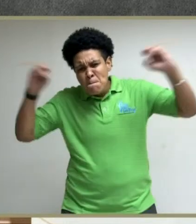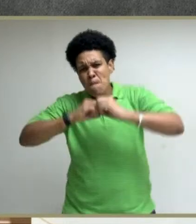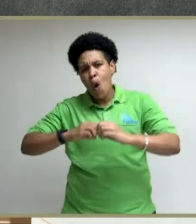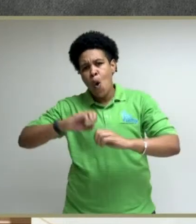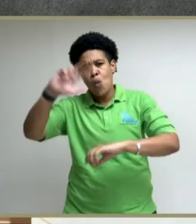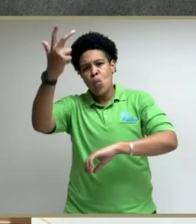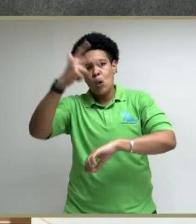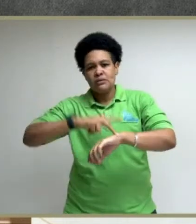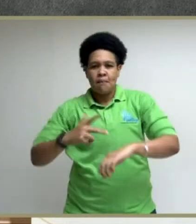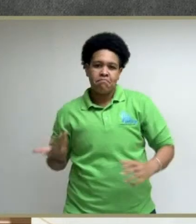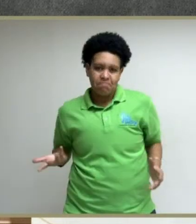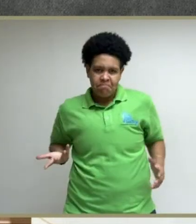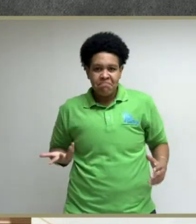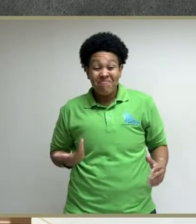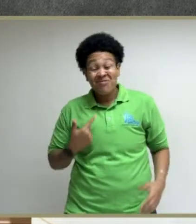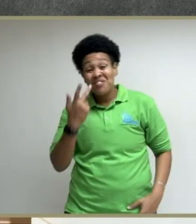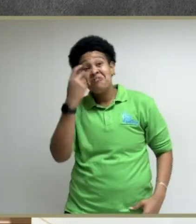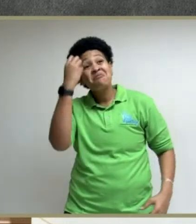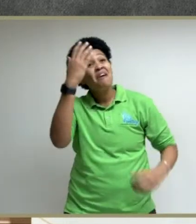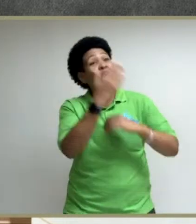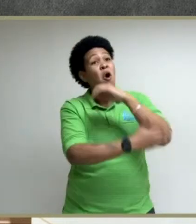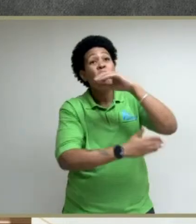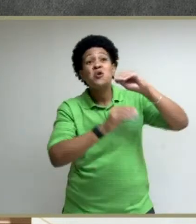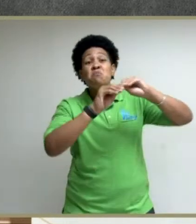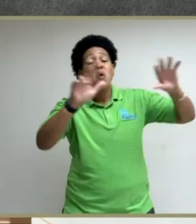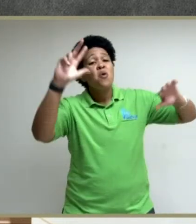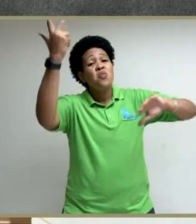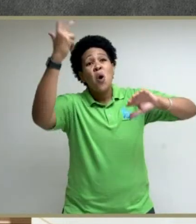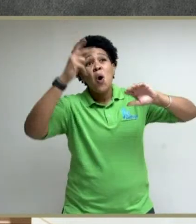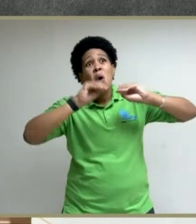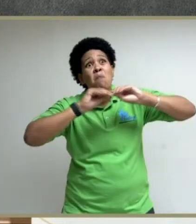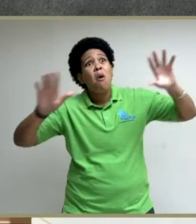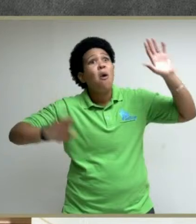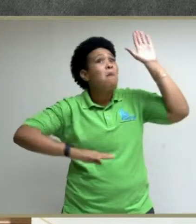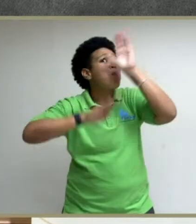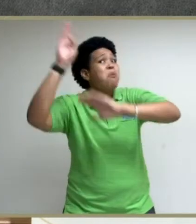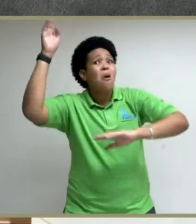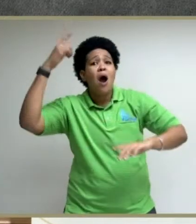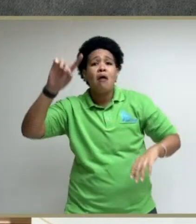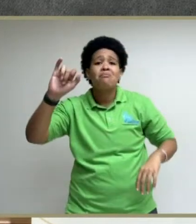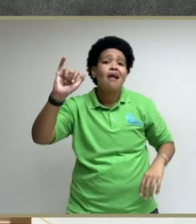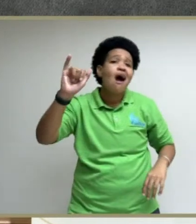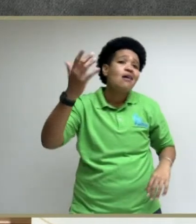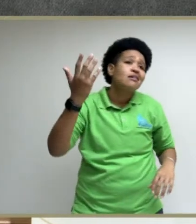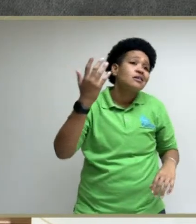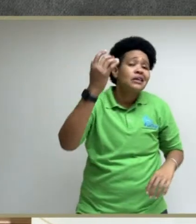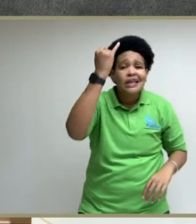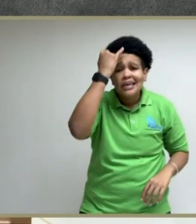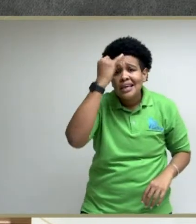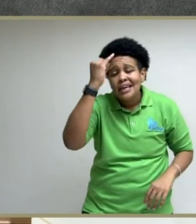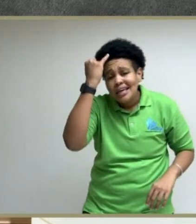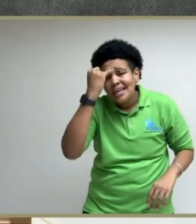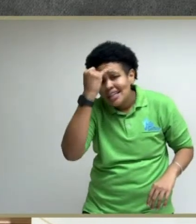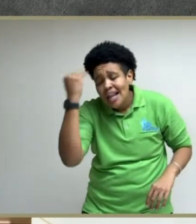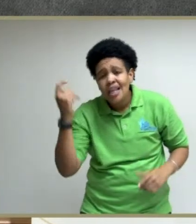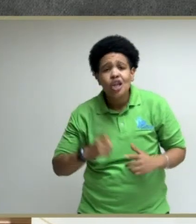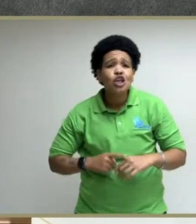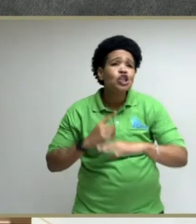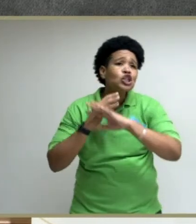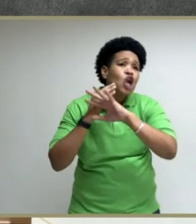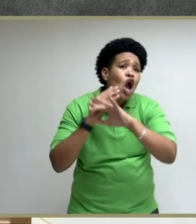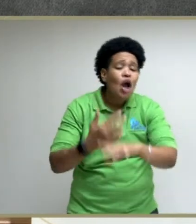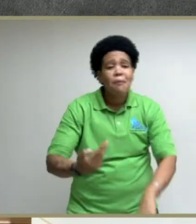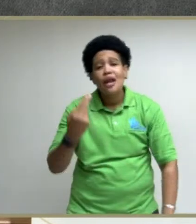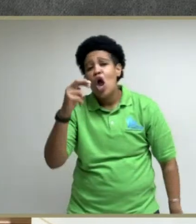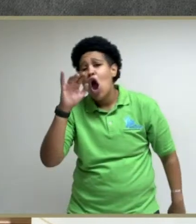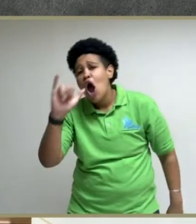a third wave. I mean, countries like Italy, Germany, Hungary, France, Poland, Spain,